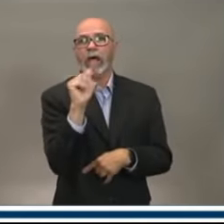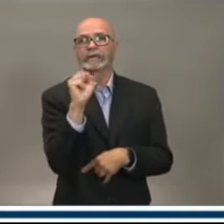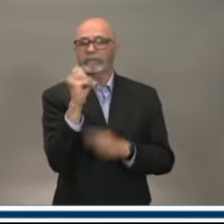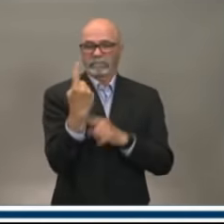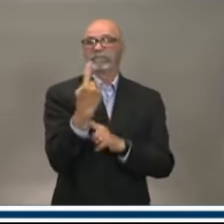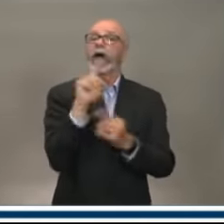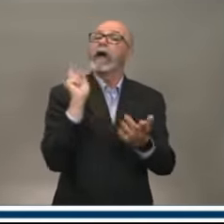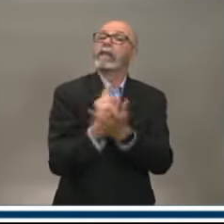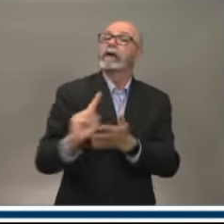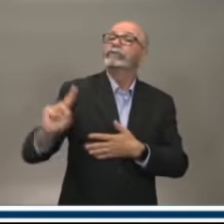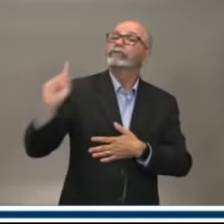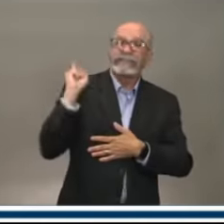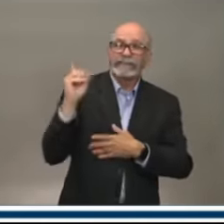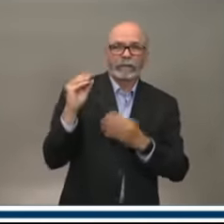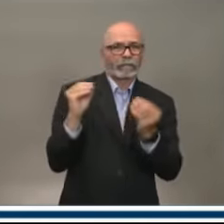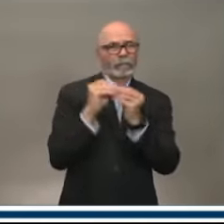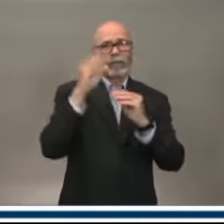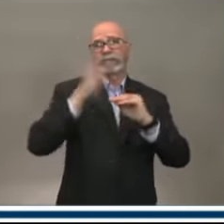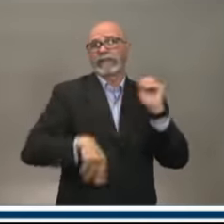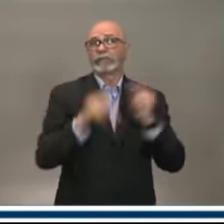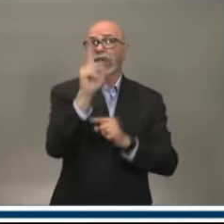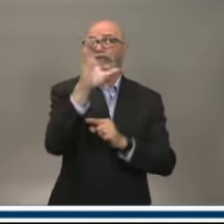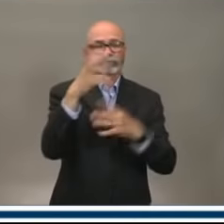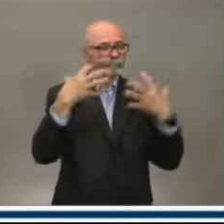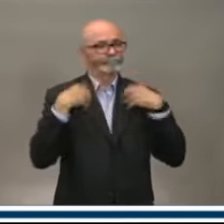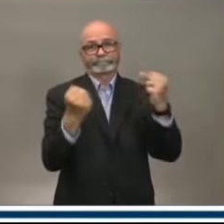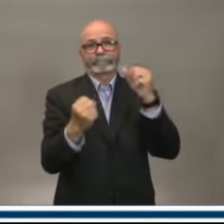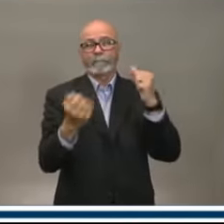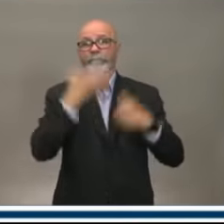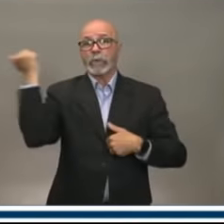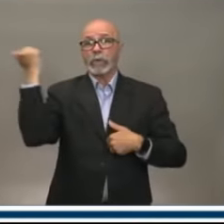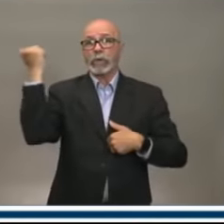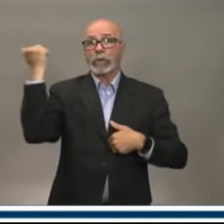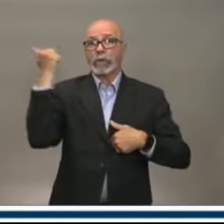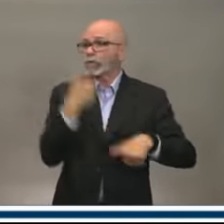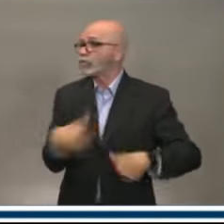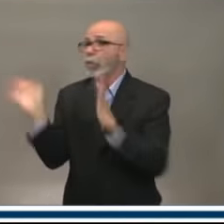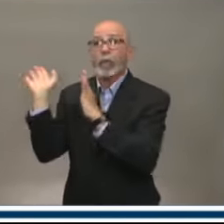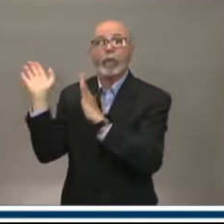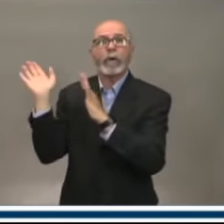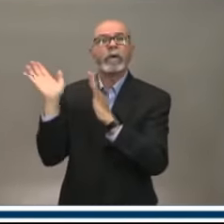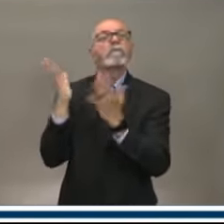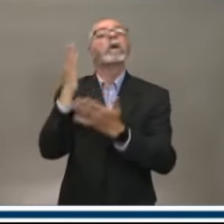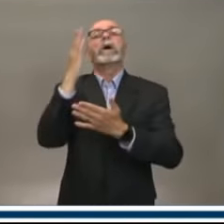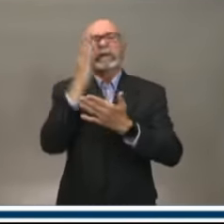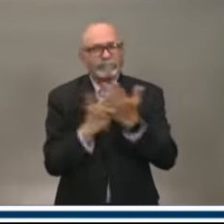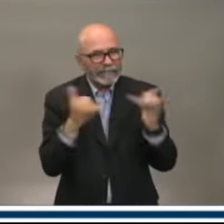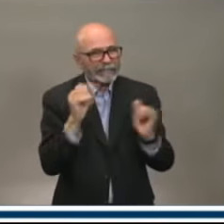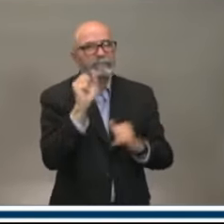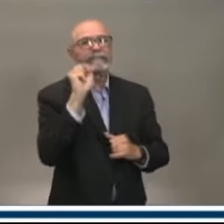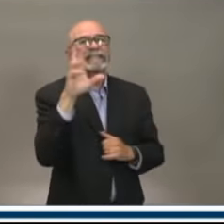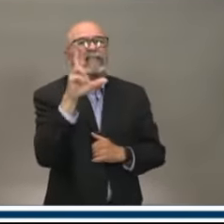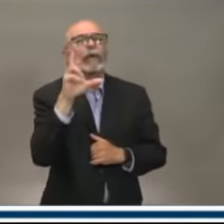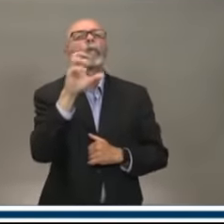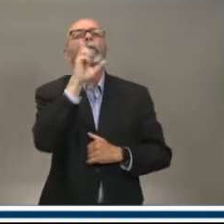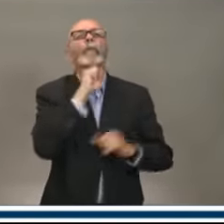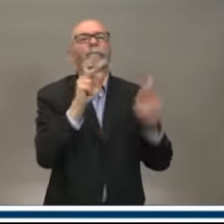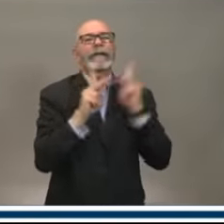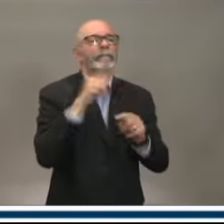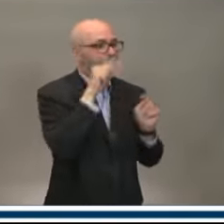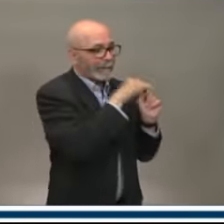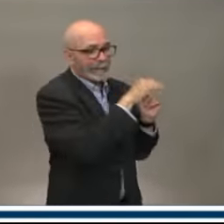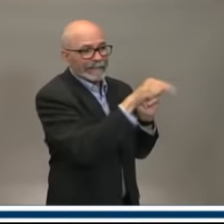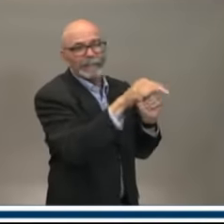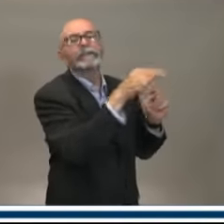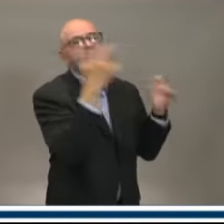recovered. Some of them are seniors in our long-term care facilities. It's hard to get past the pain, but we have to push